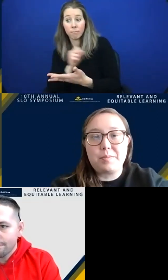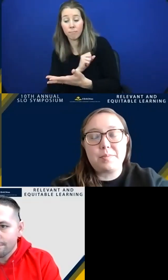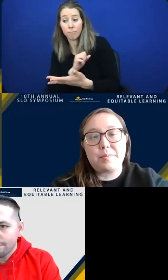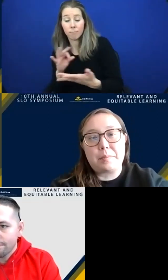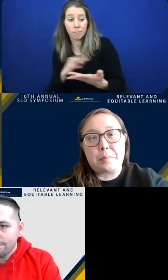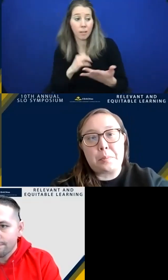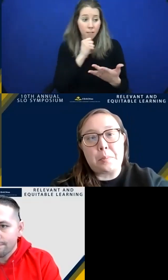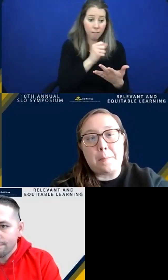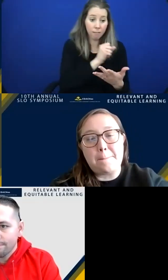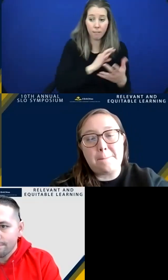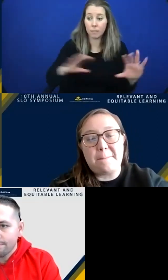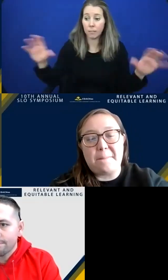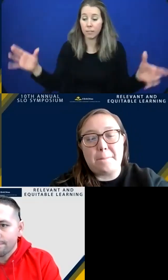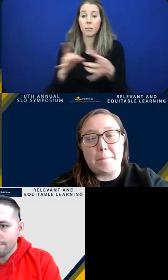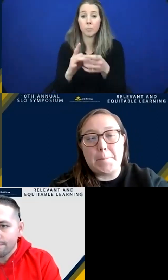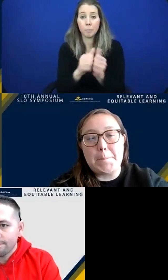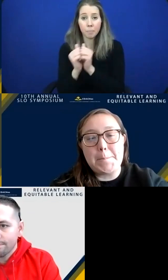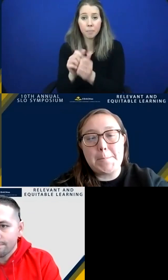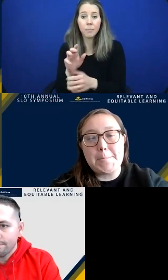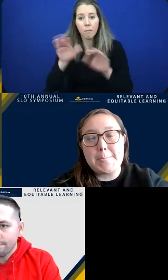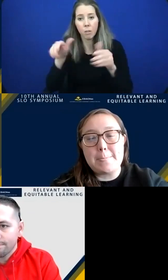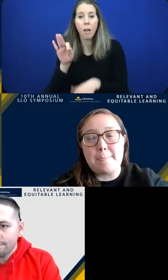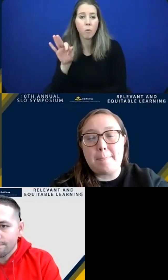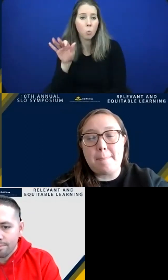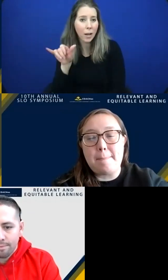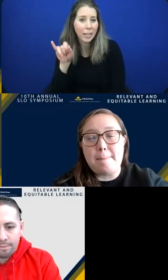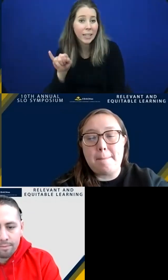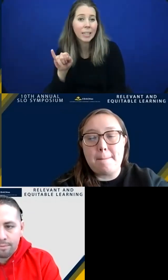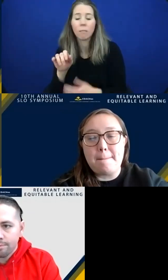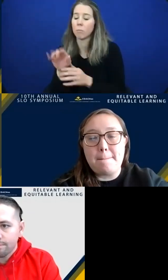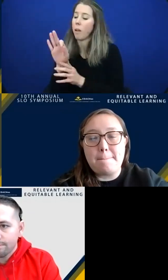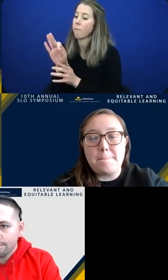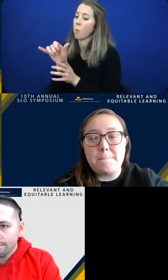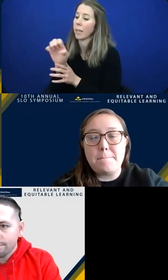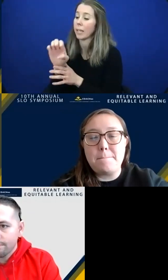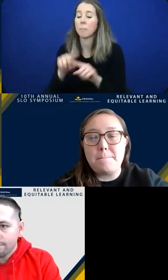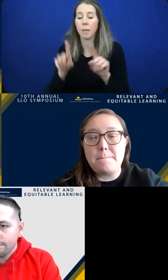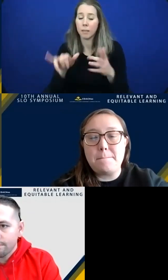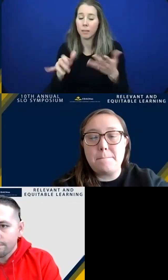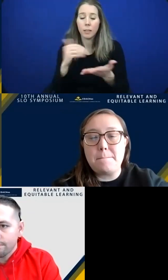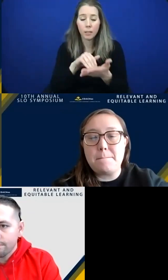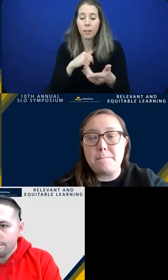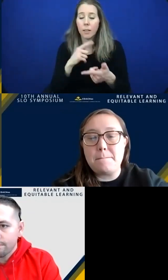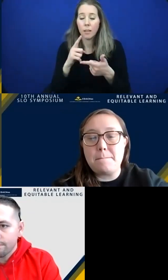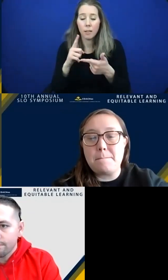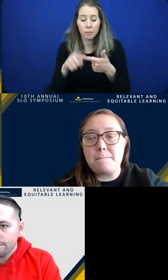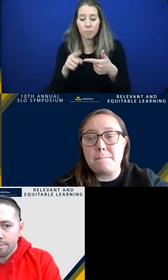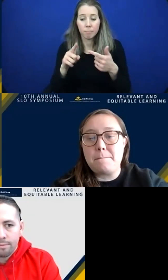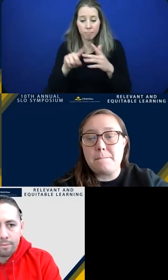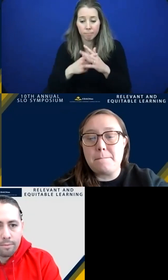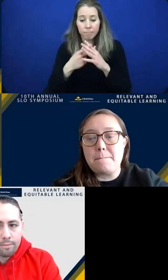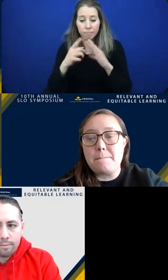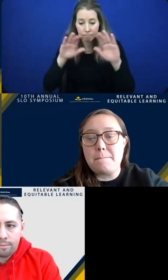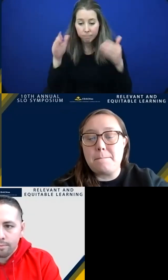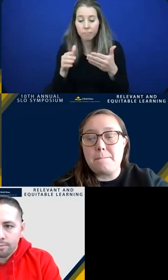FYE, as I was mentioning, first year experience. But again, that was cross-divisional. And especially once I started building toward the accreditation